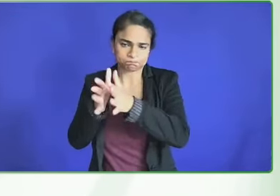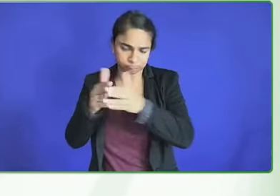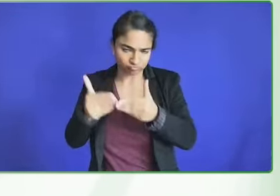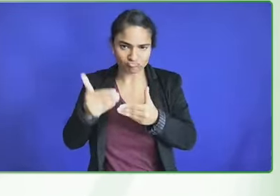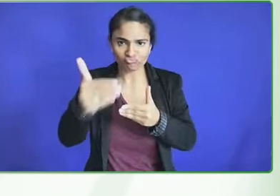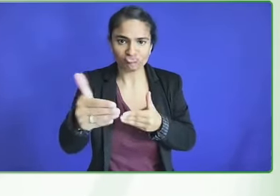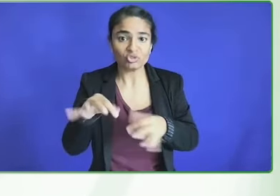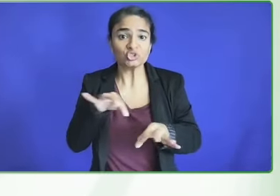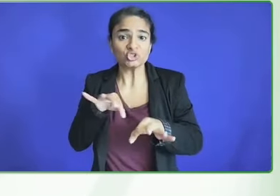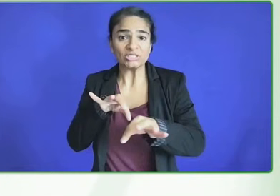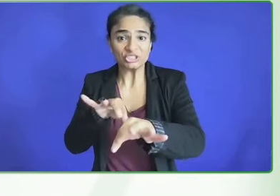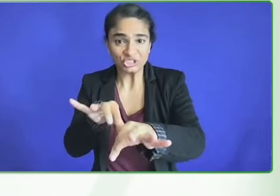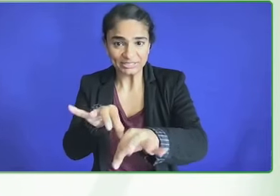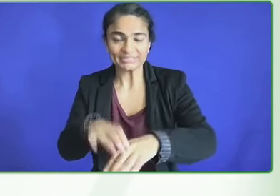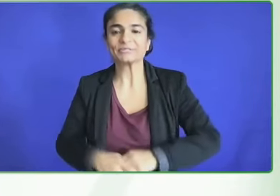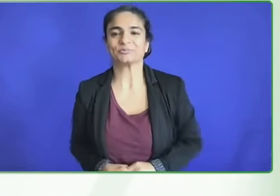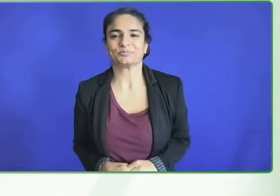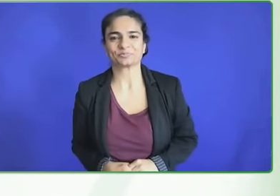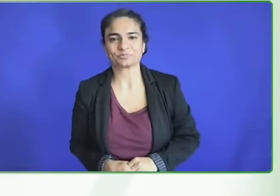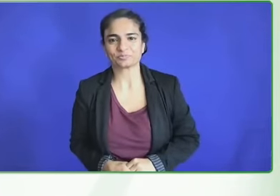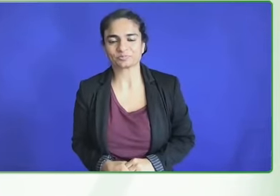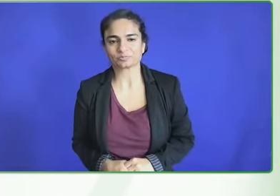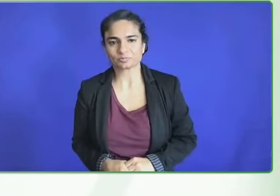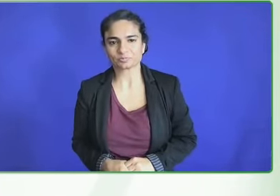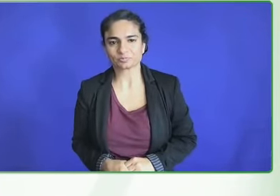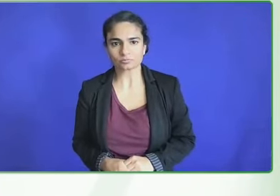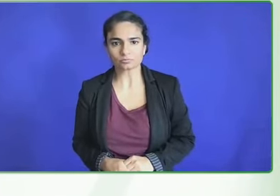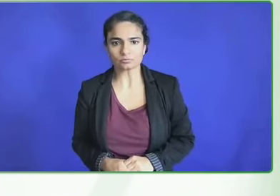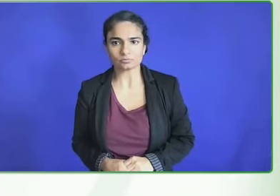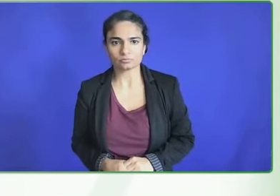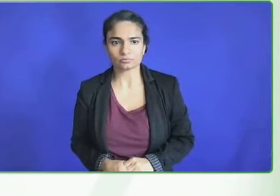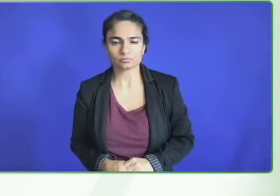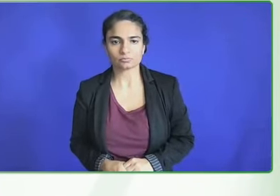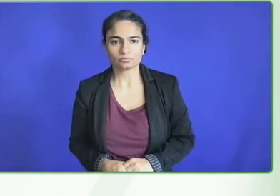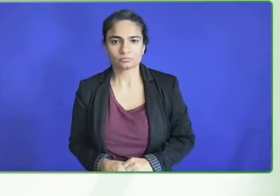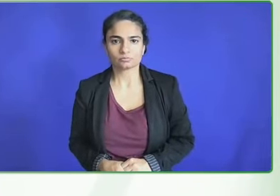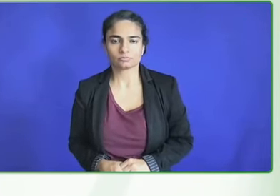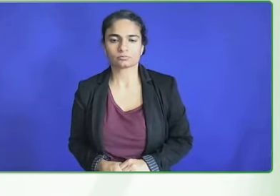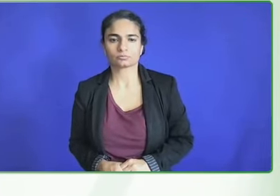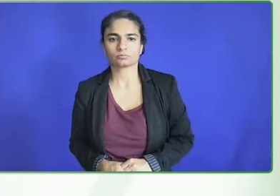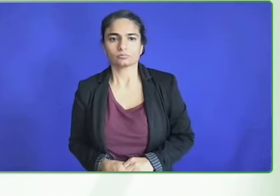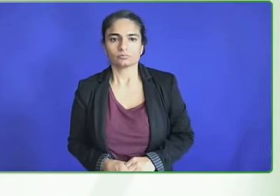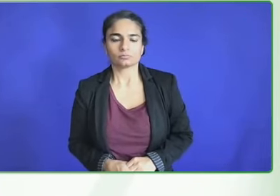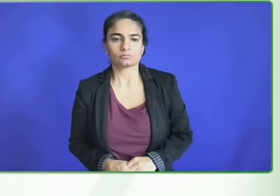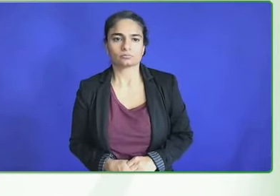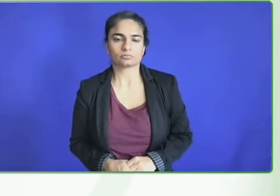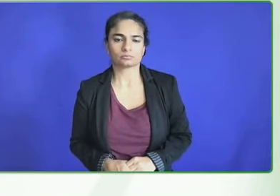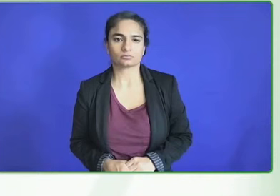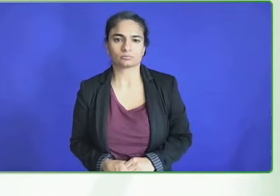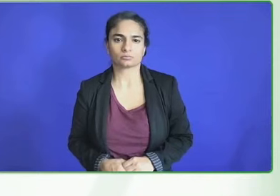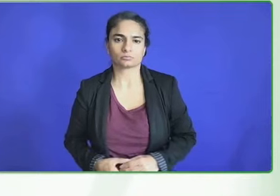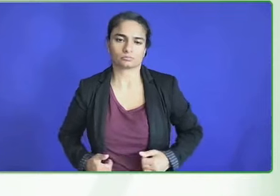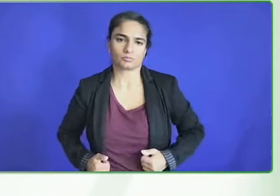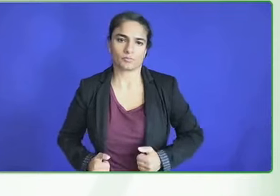systems. We have incorporated about several 16 and 11